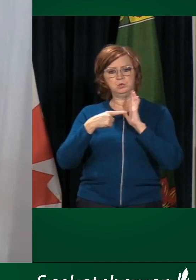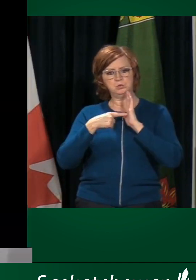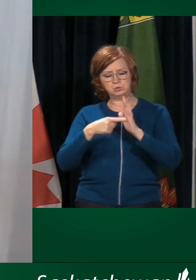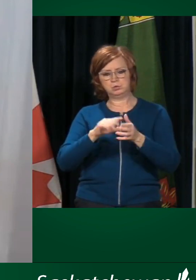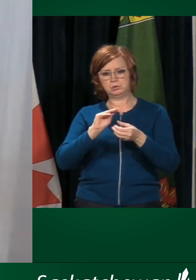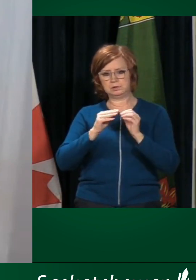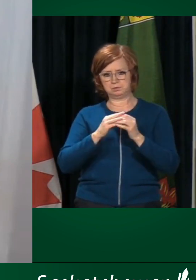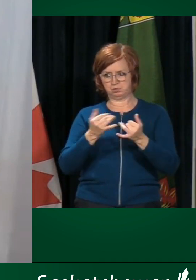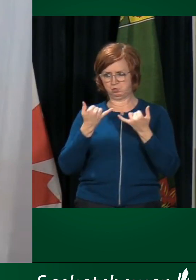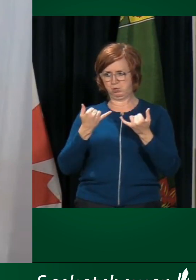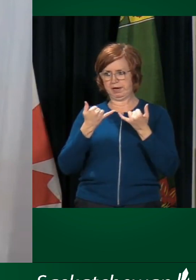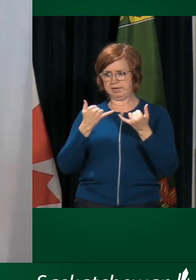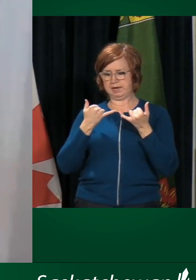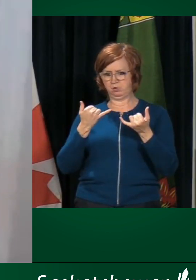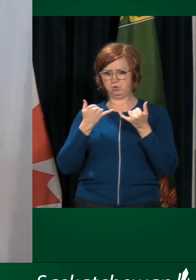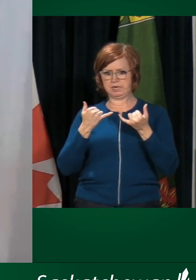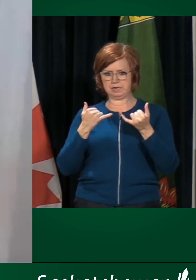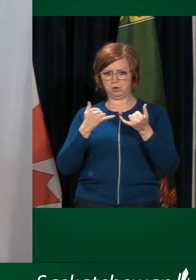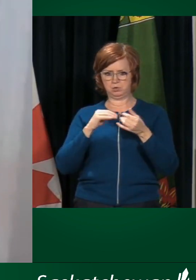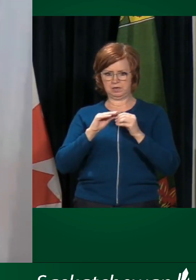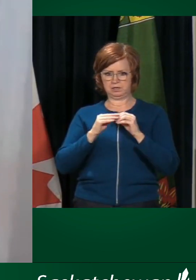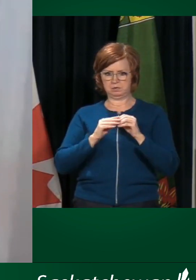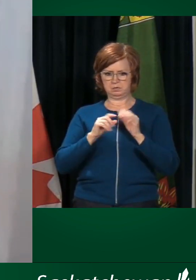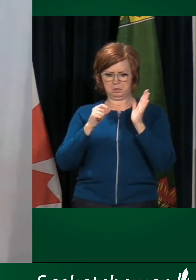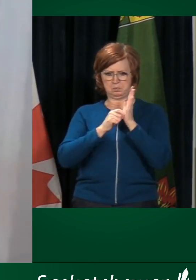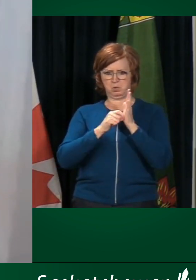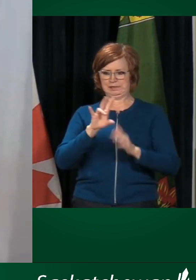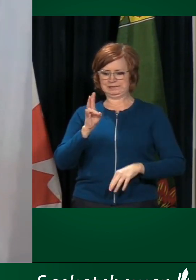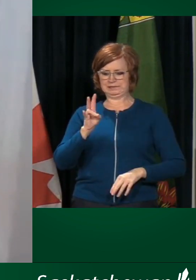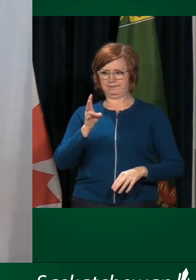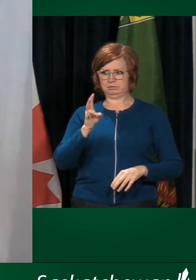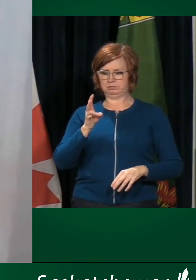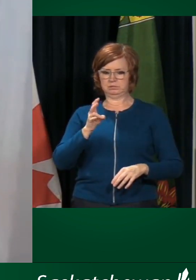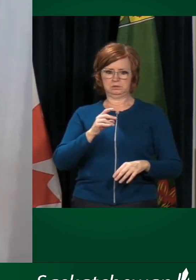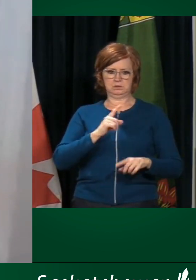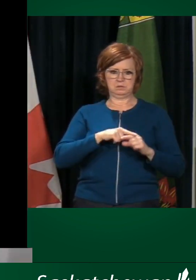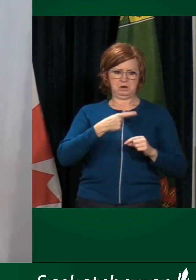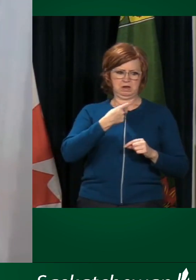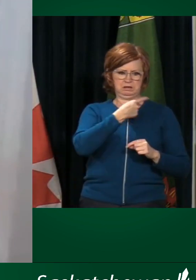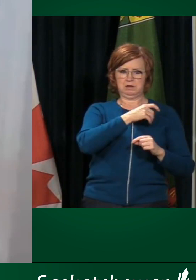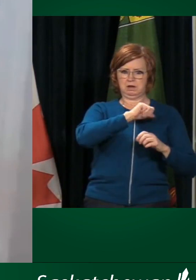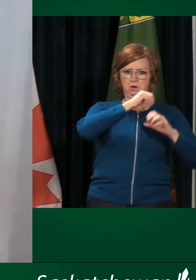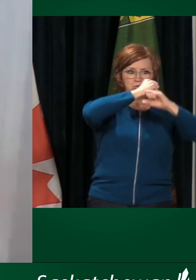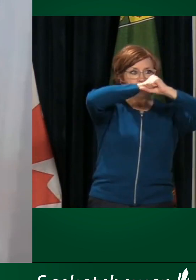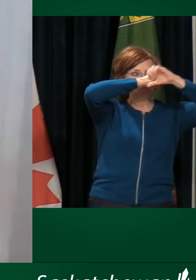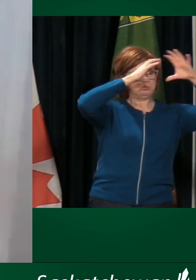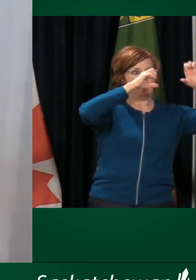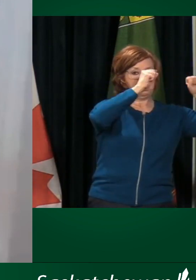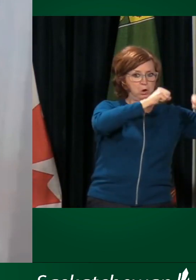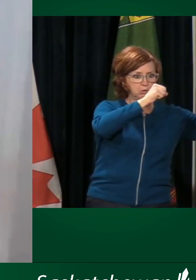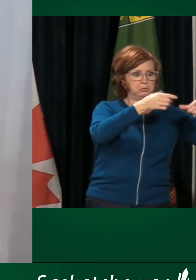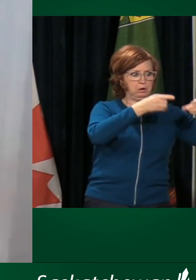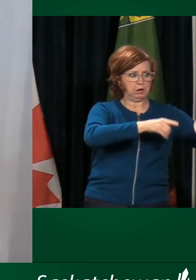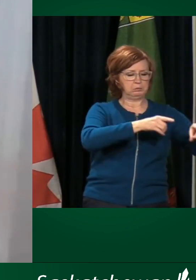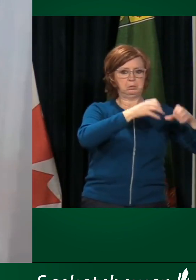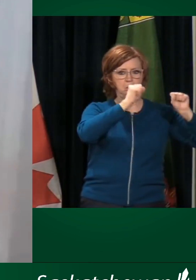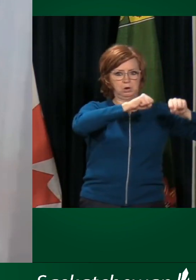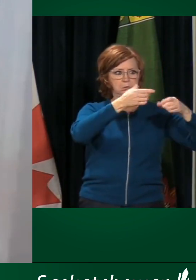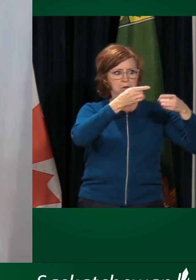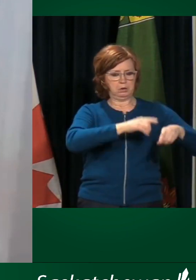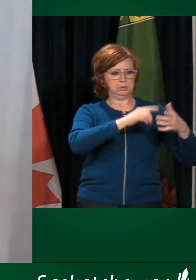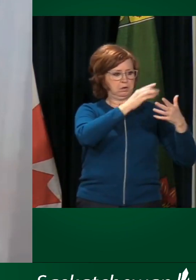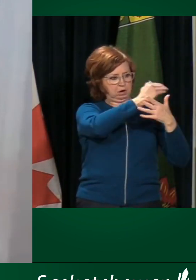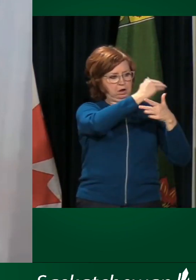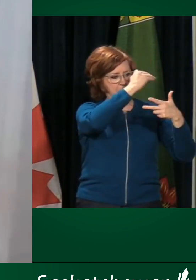of where we are at this current time. So when you're running what-if scenarios, the basic reproductive number talks about